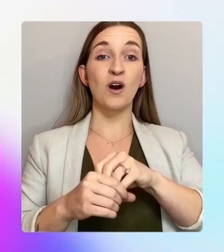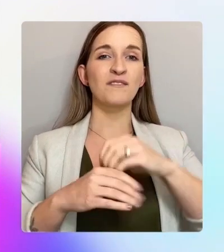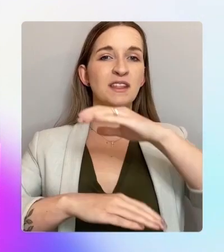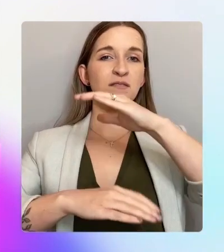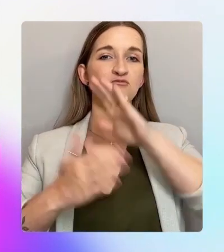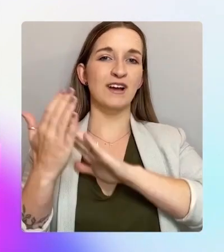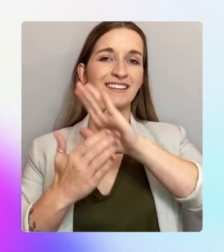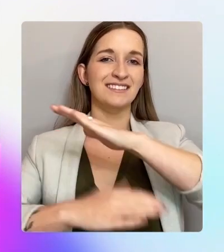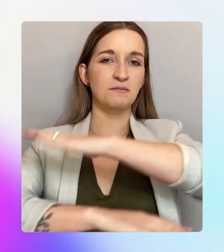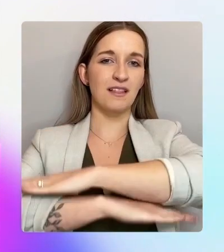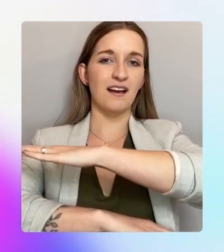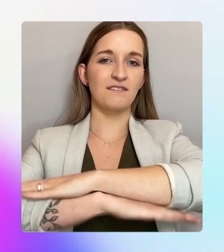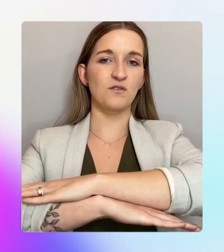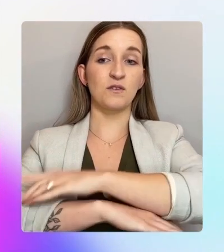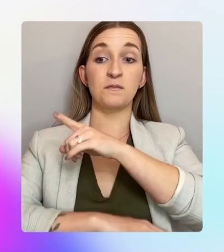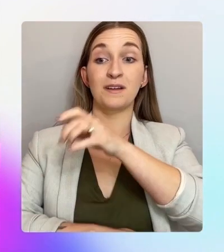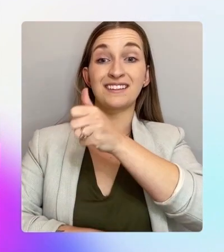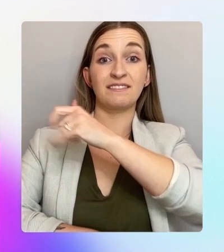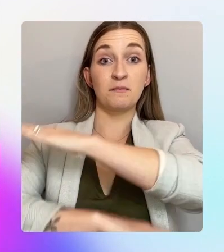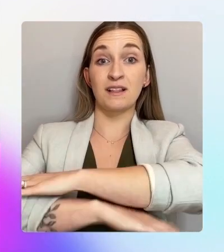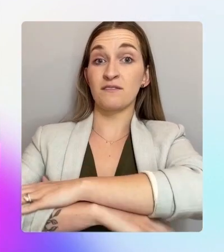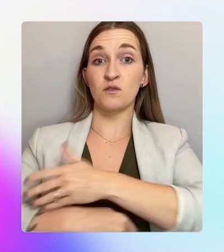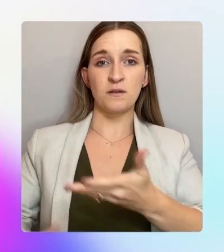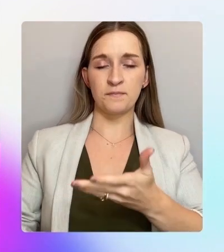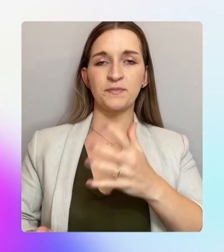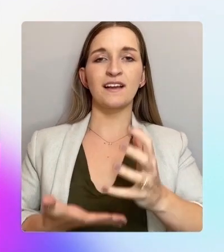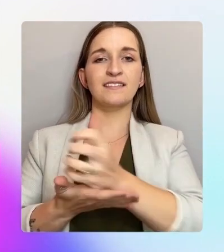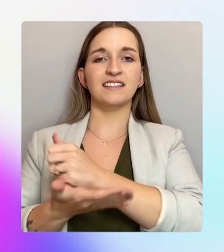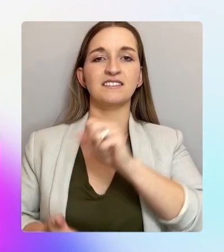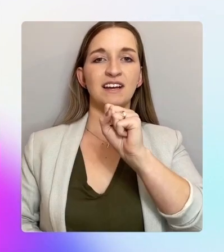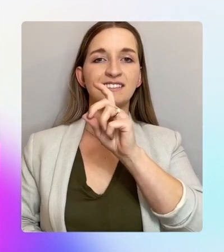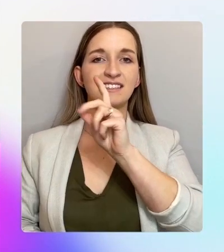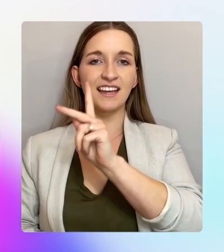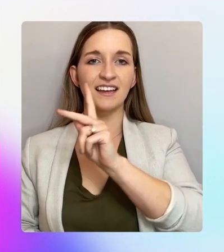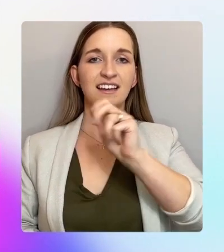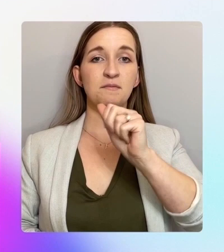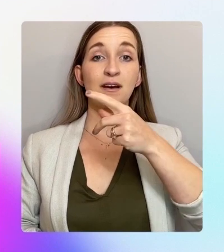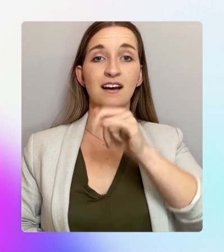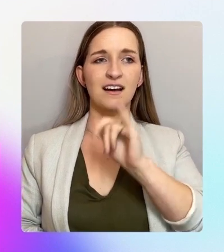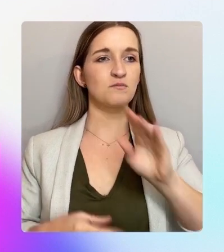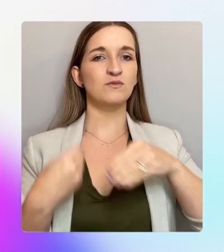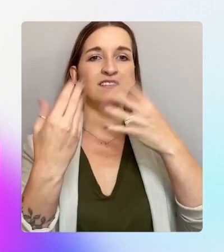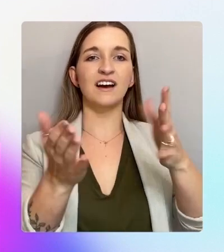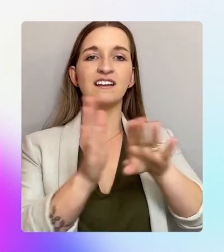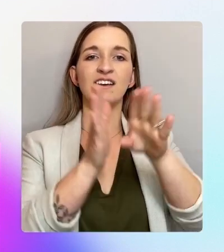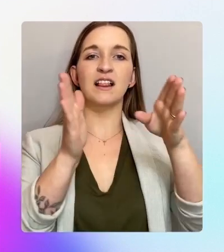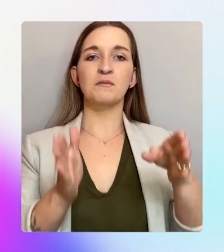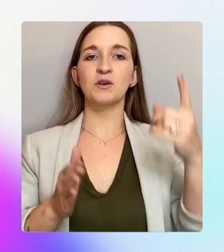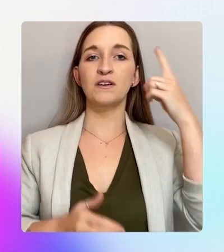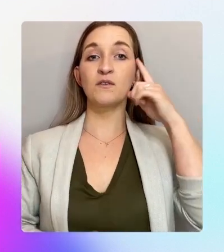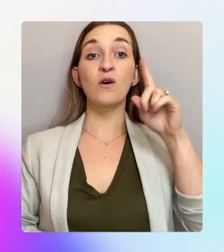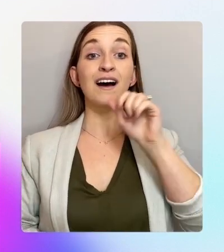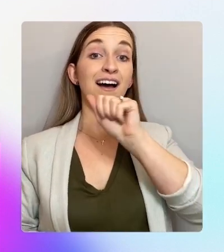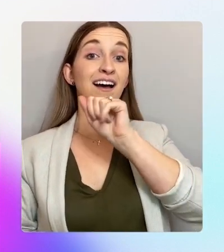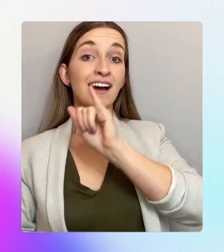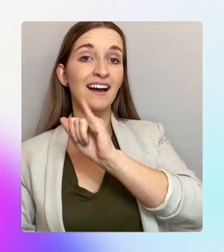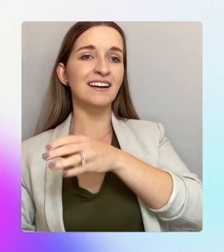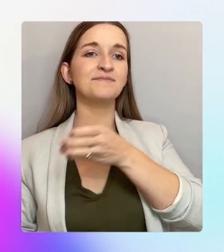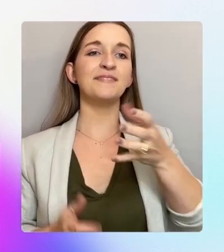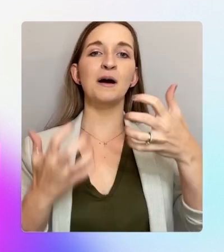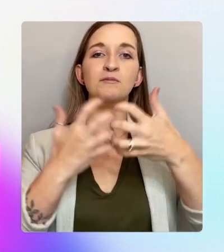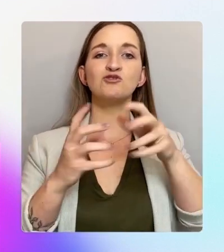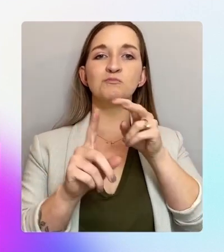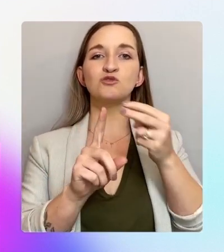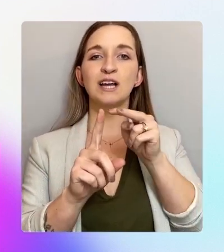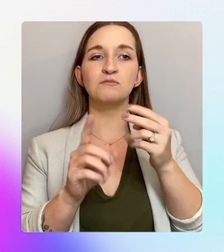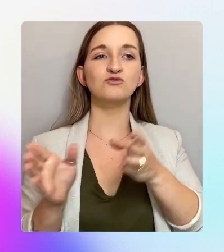platform is a collection of SDKs and APIs that provide developers with AI, machine perception,